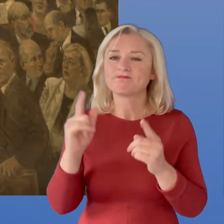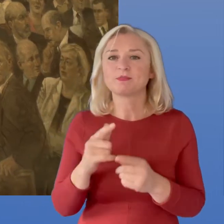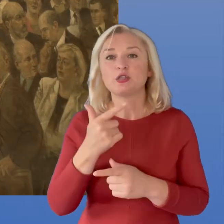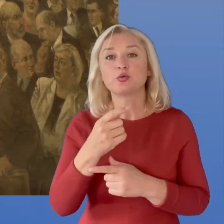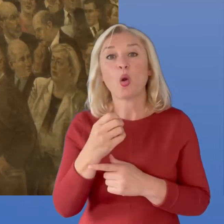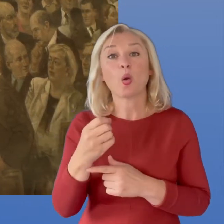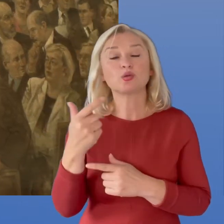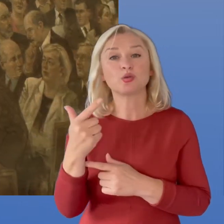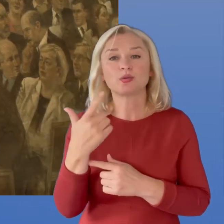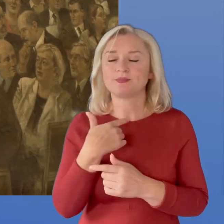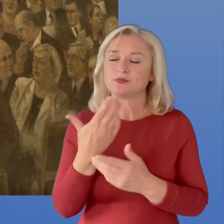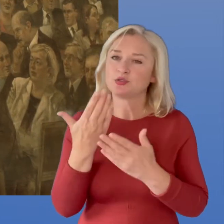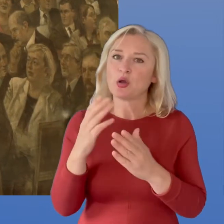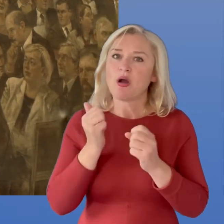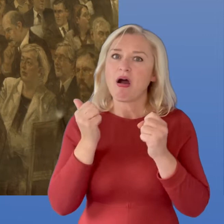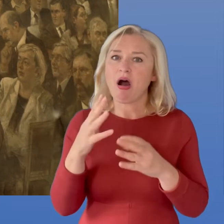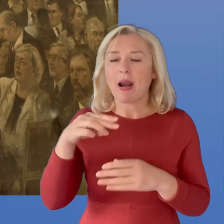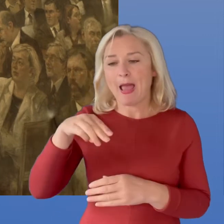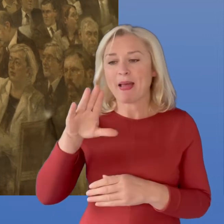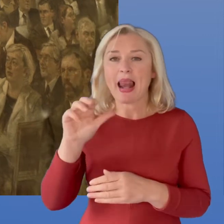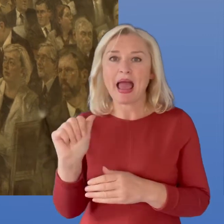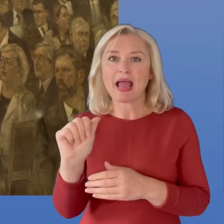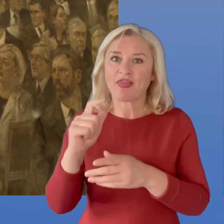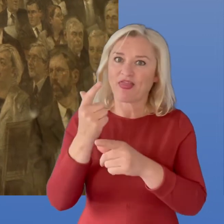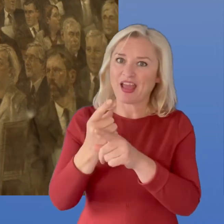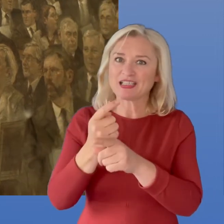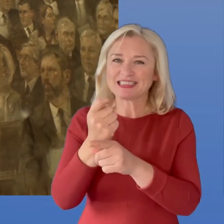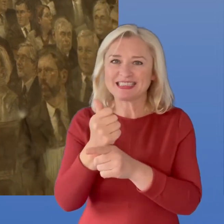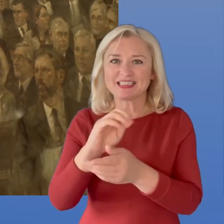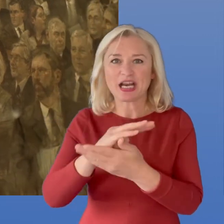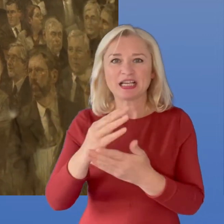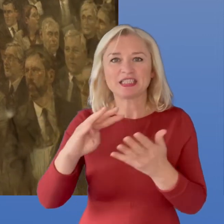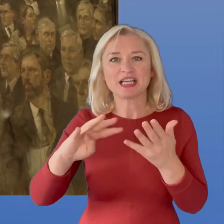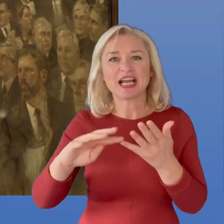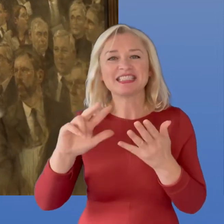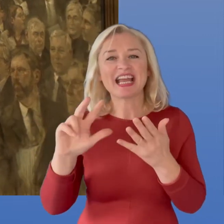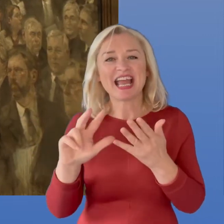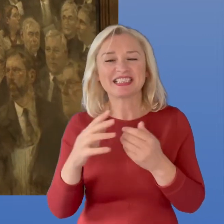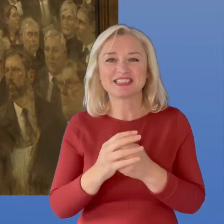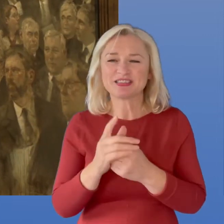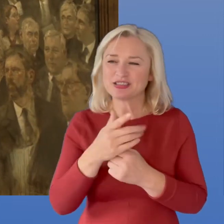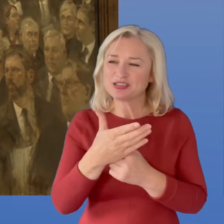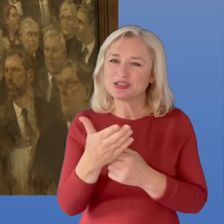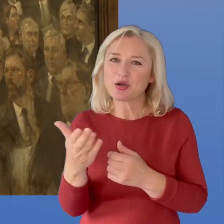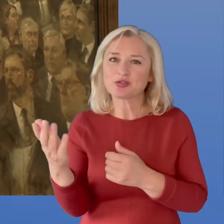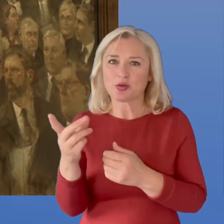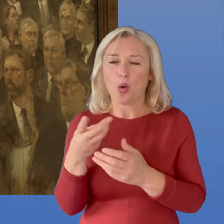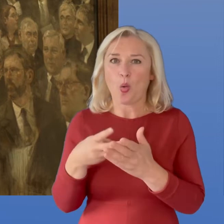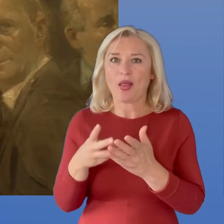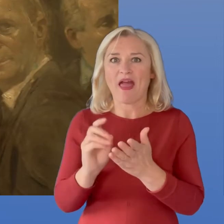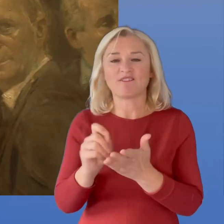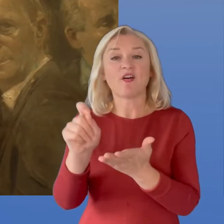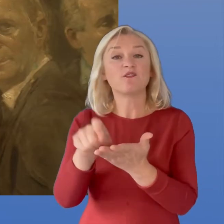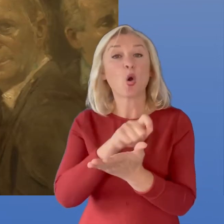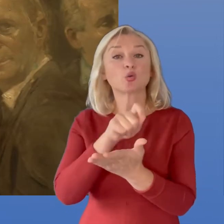in the Northern Ireland Assembly from 1998 onwards. The portrait shows the Assembly during a division as MLAs gather